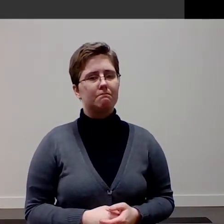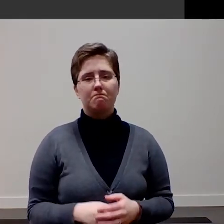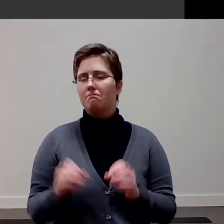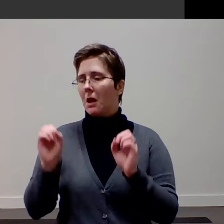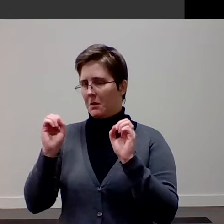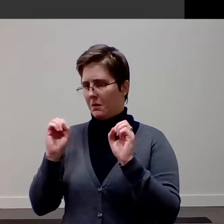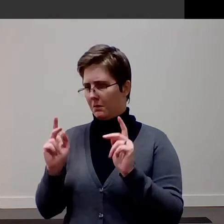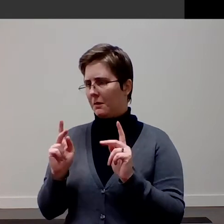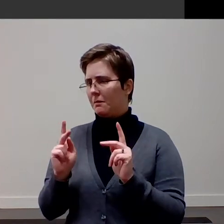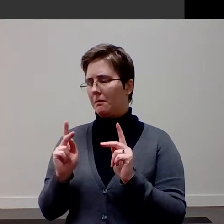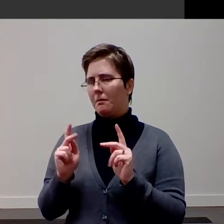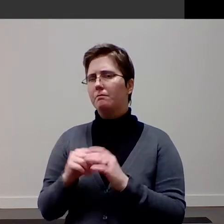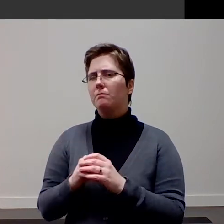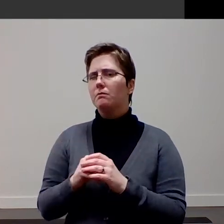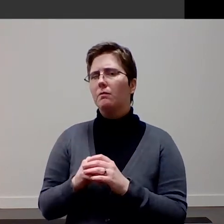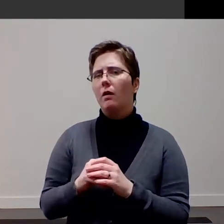Okay,